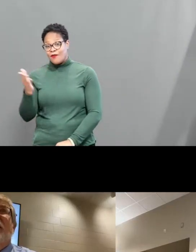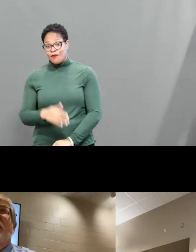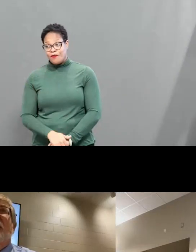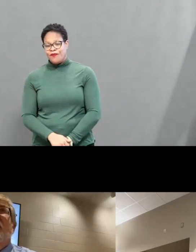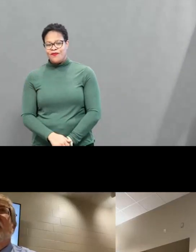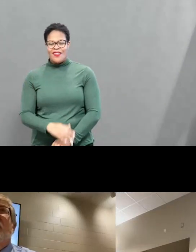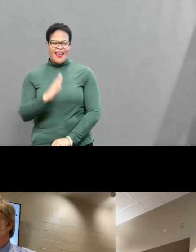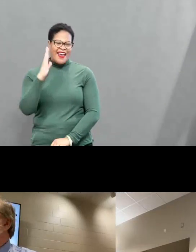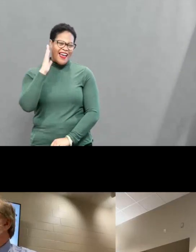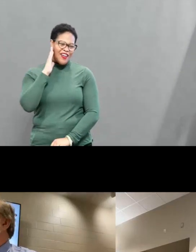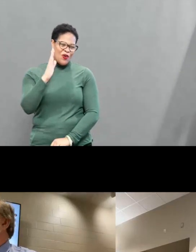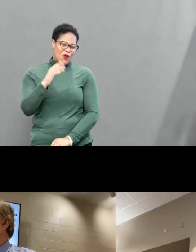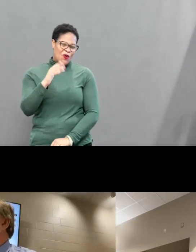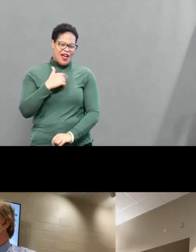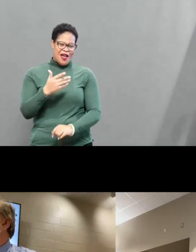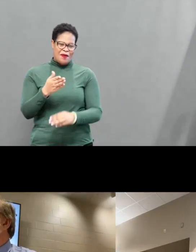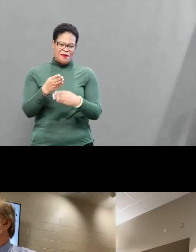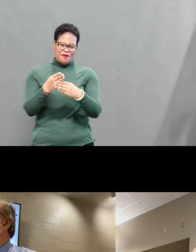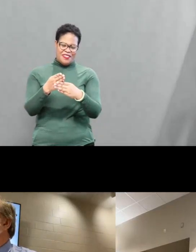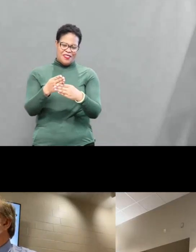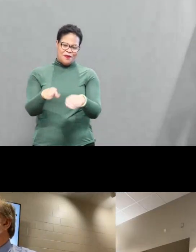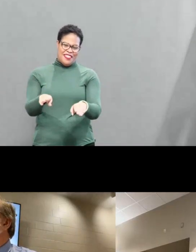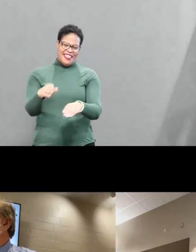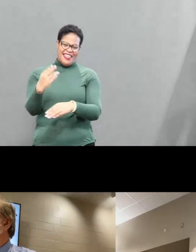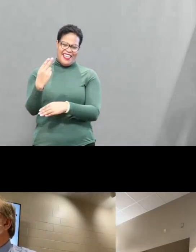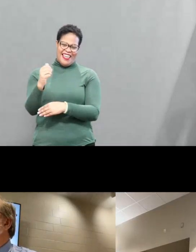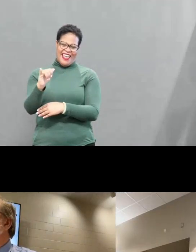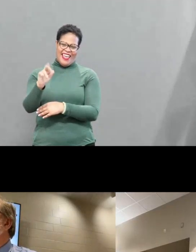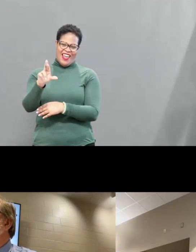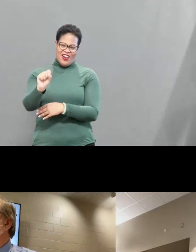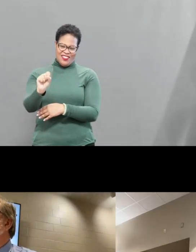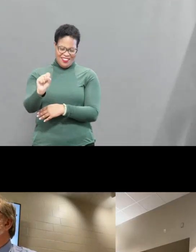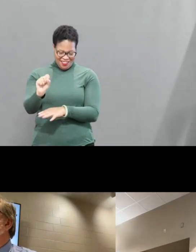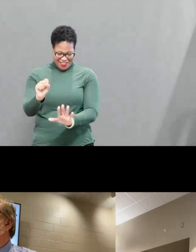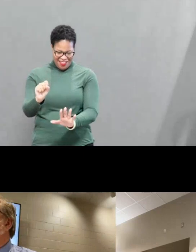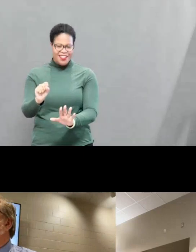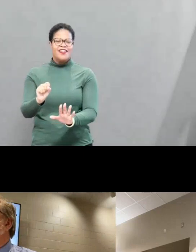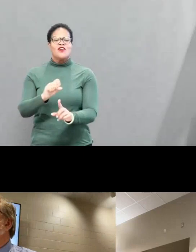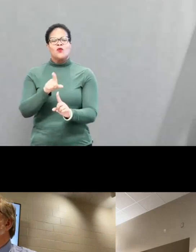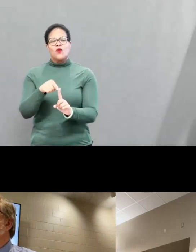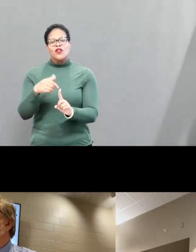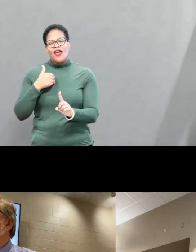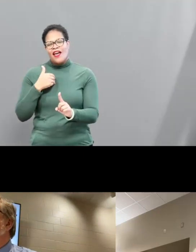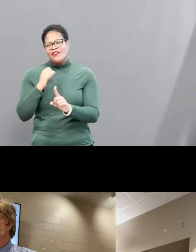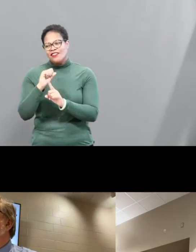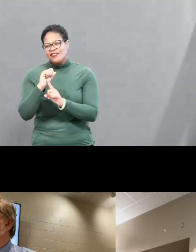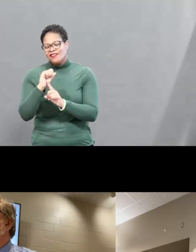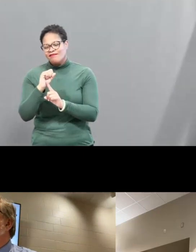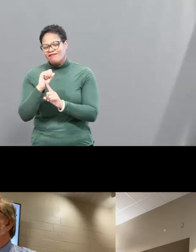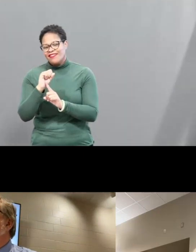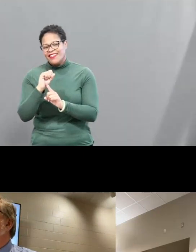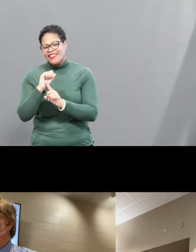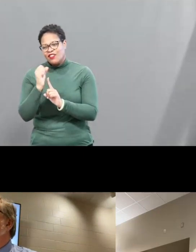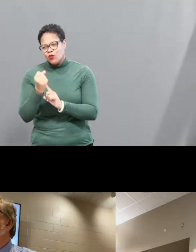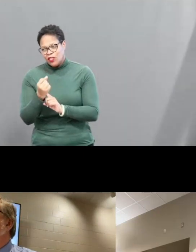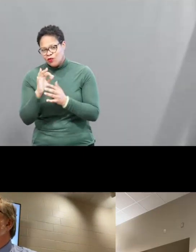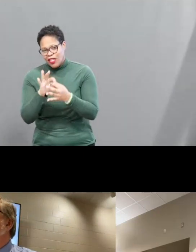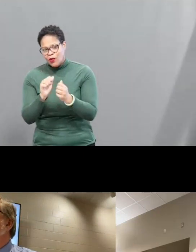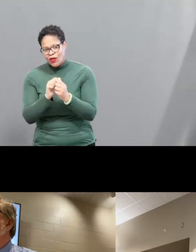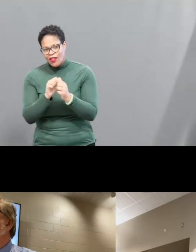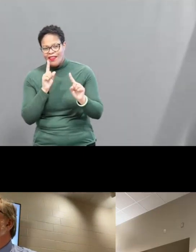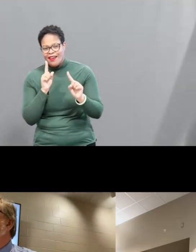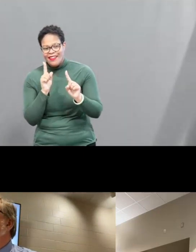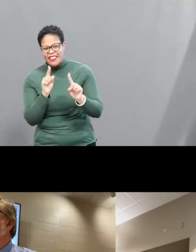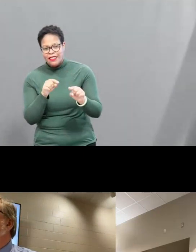I'm splitting hairs here, but when you have a situation on attendance policy, where do